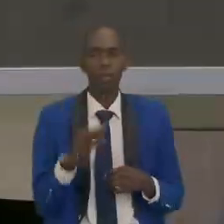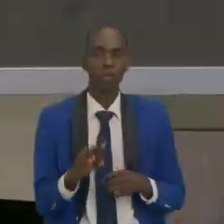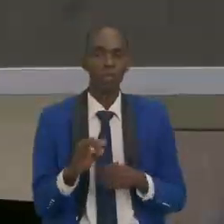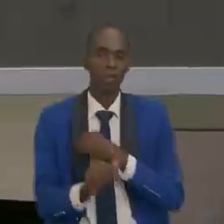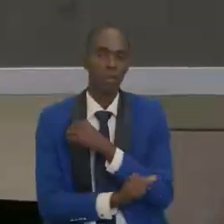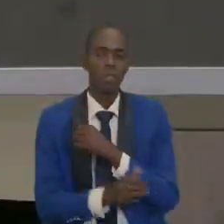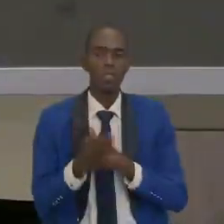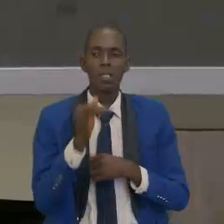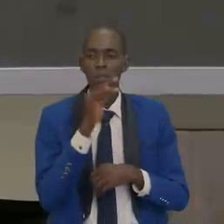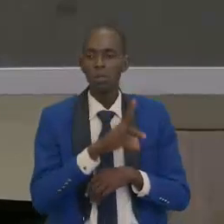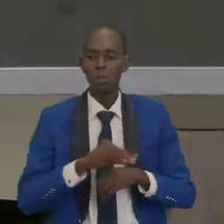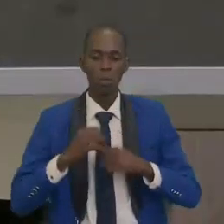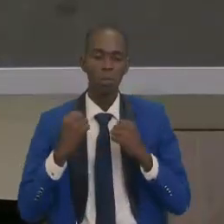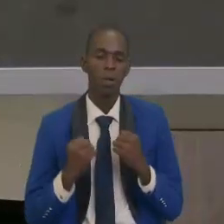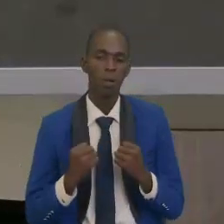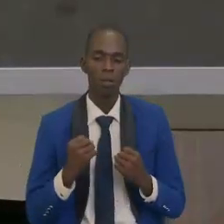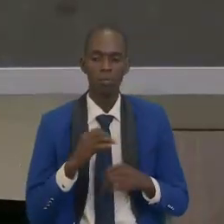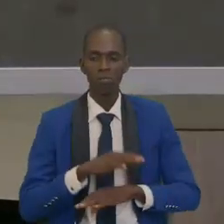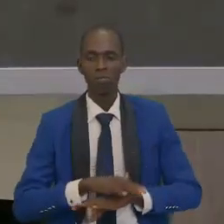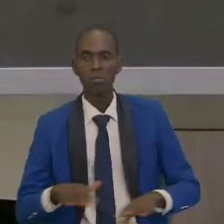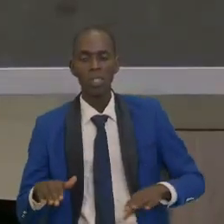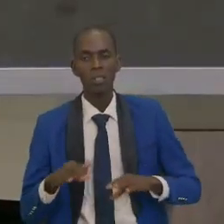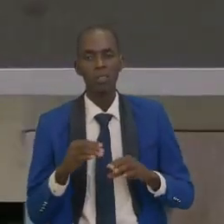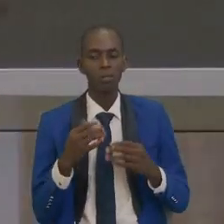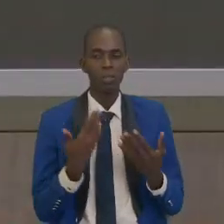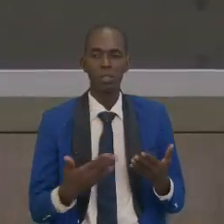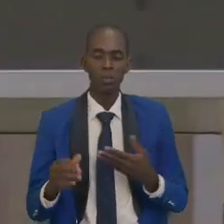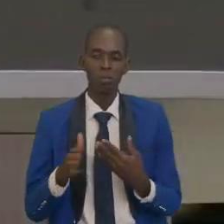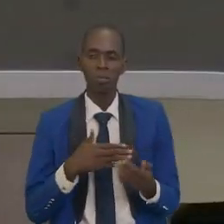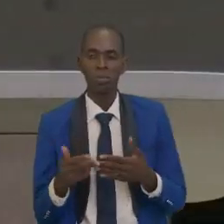situation before the faith of Abraham